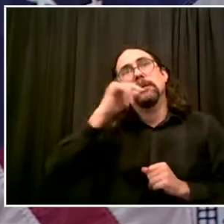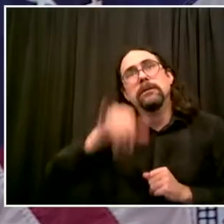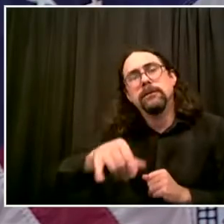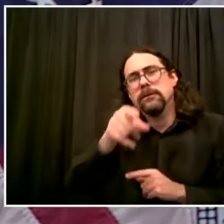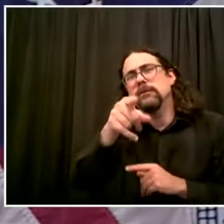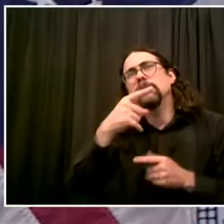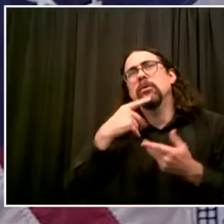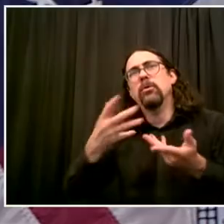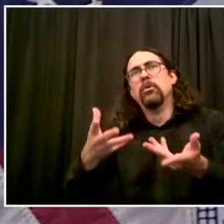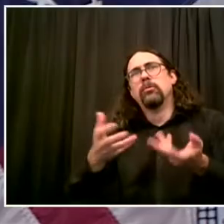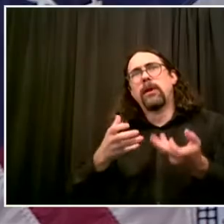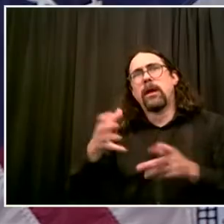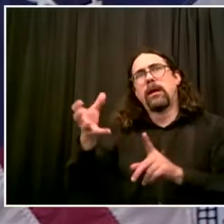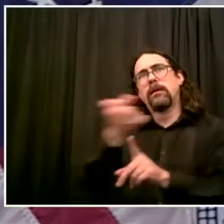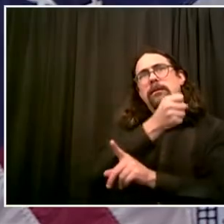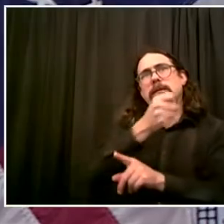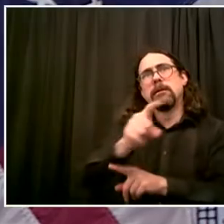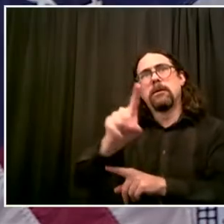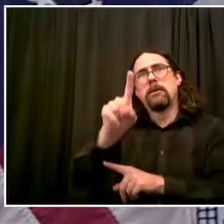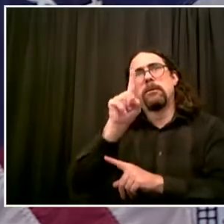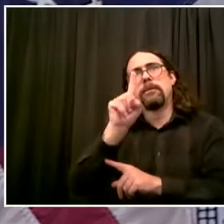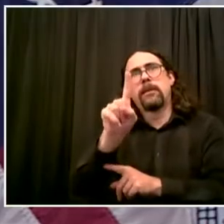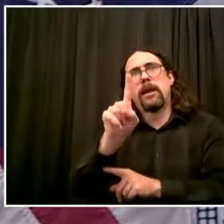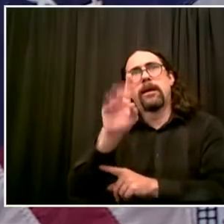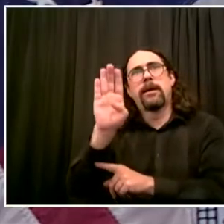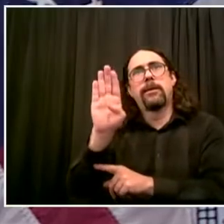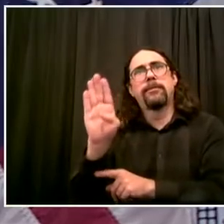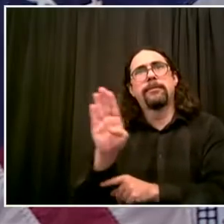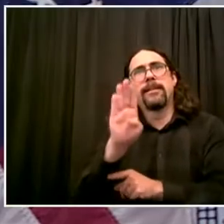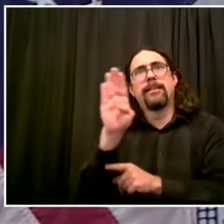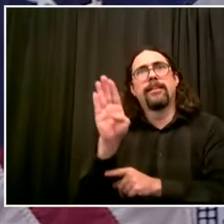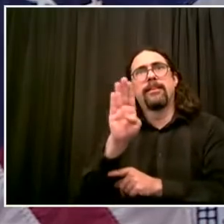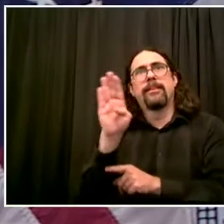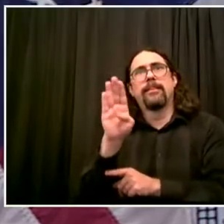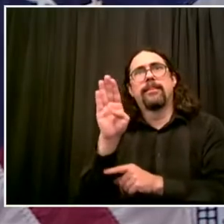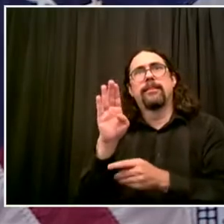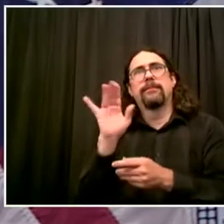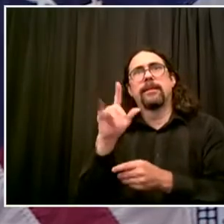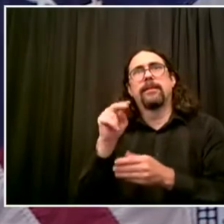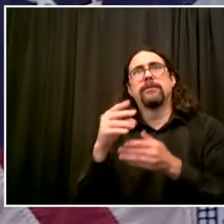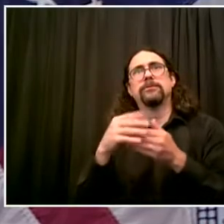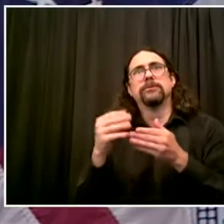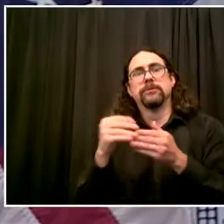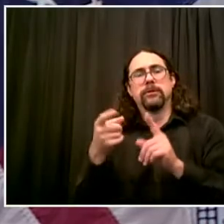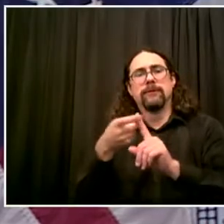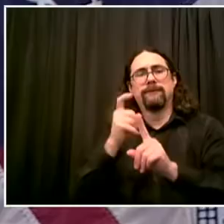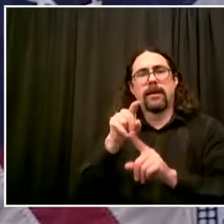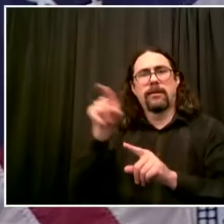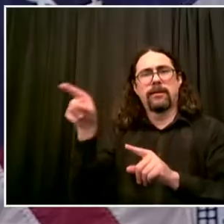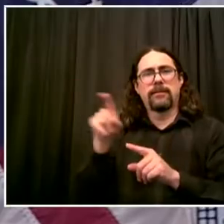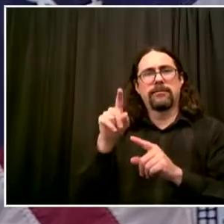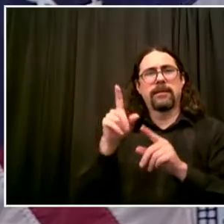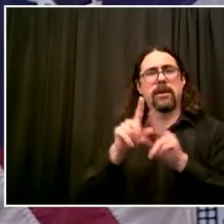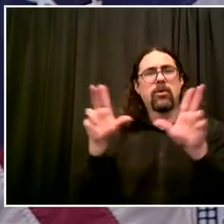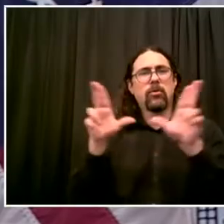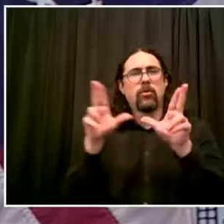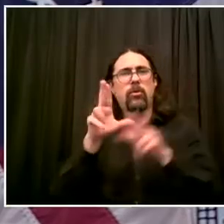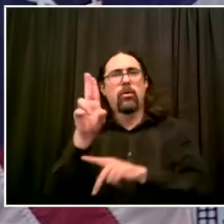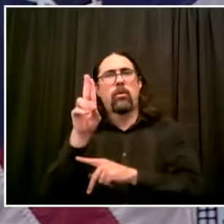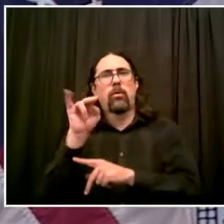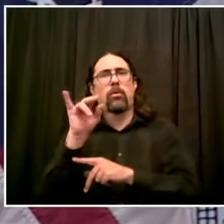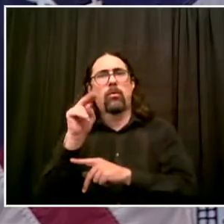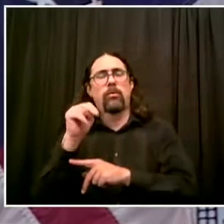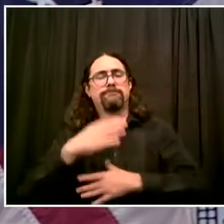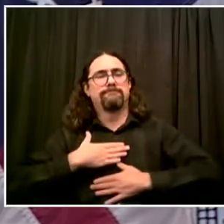of concessions would these be? So, Joe, yes, we need $1 billion. It's just pure math. As I said, the budget, if you